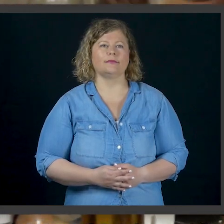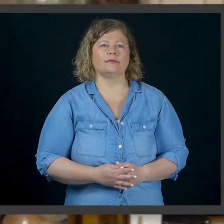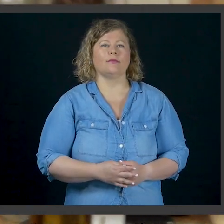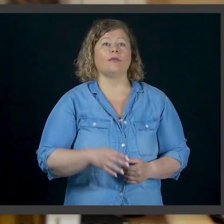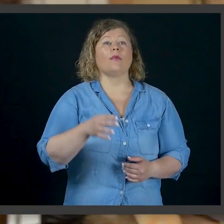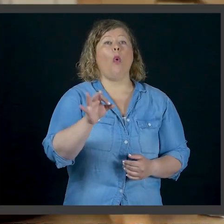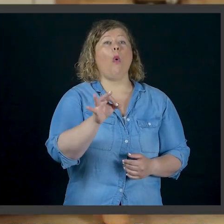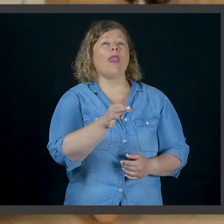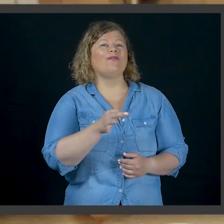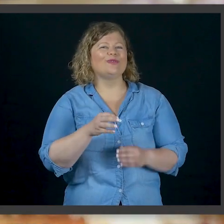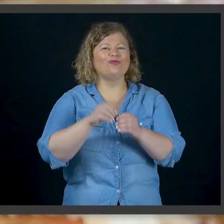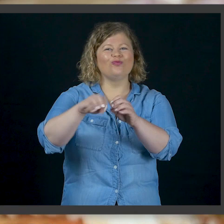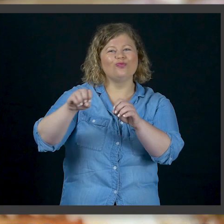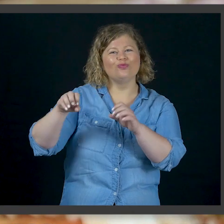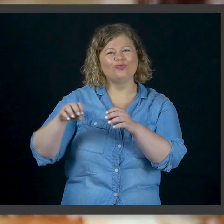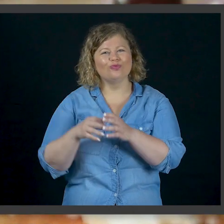Some olives.